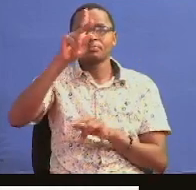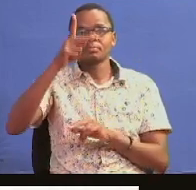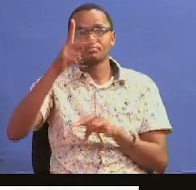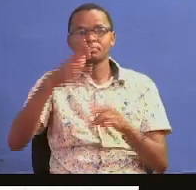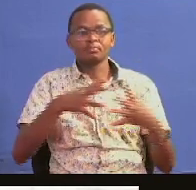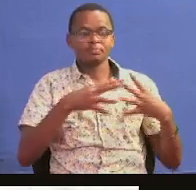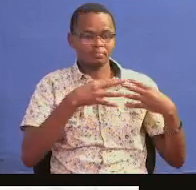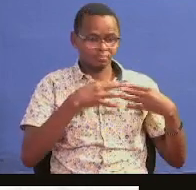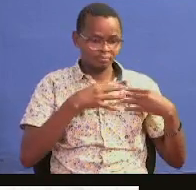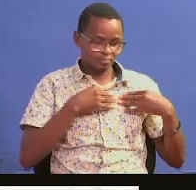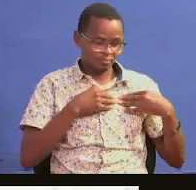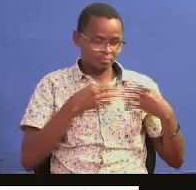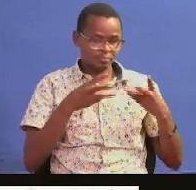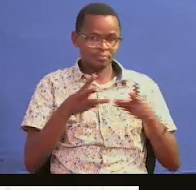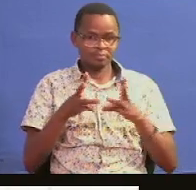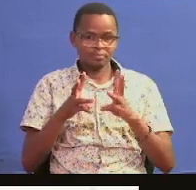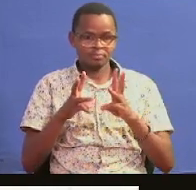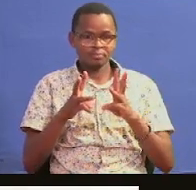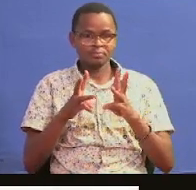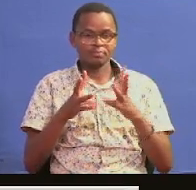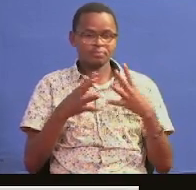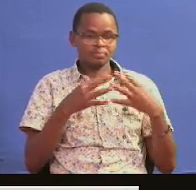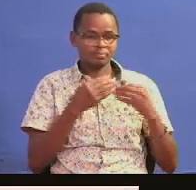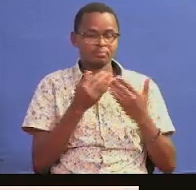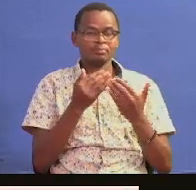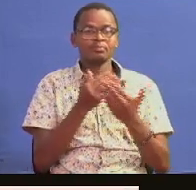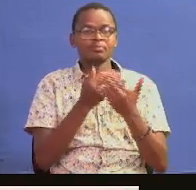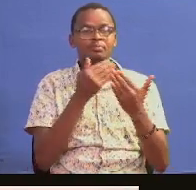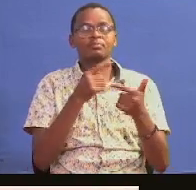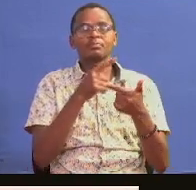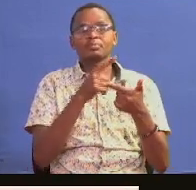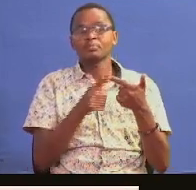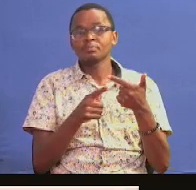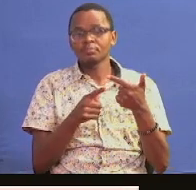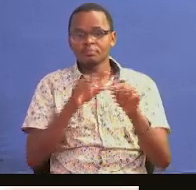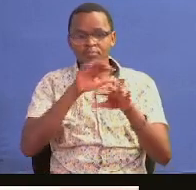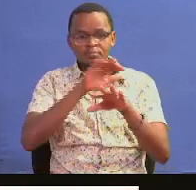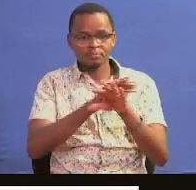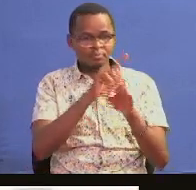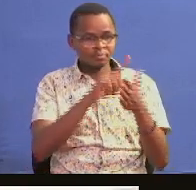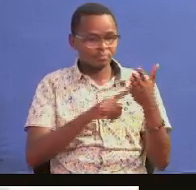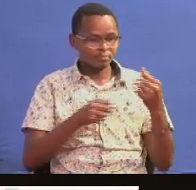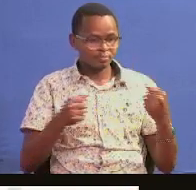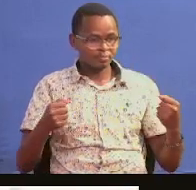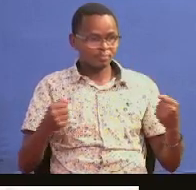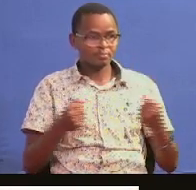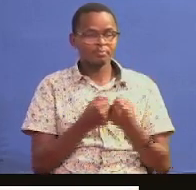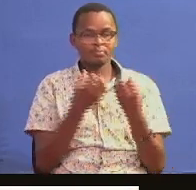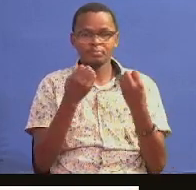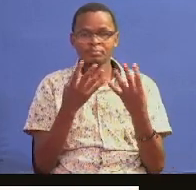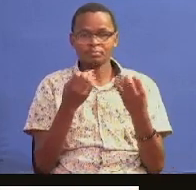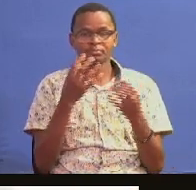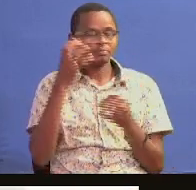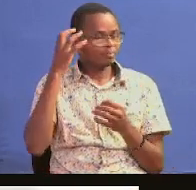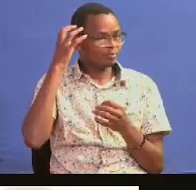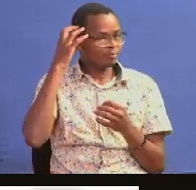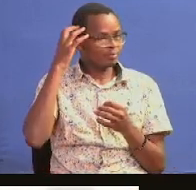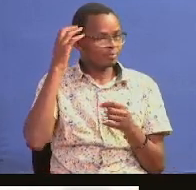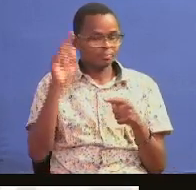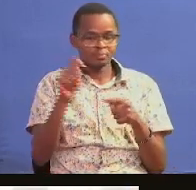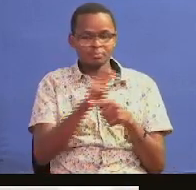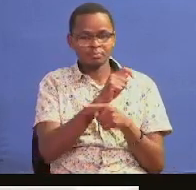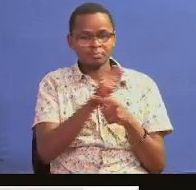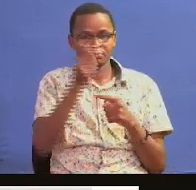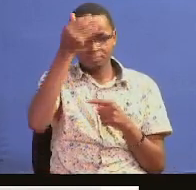Kenya is acceptable the way this nurse has been acceptable before. But when you find what is happening with a lot of colleges trying